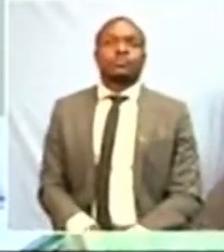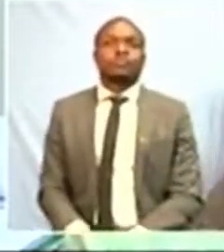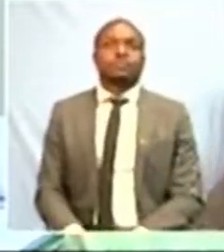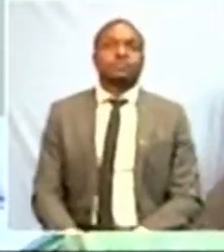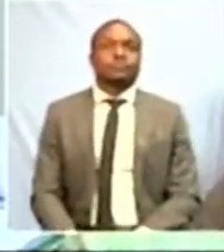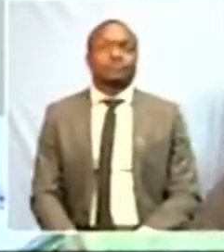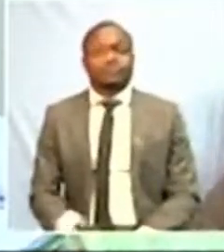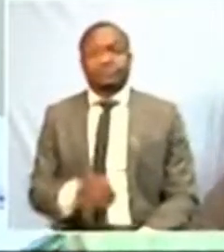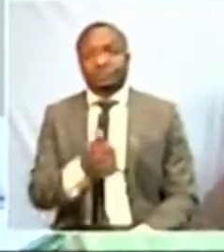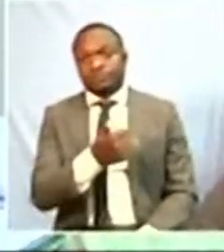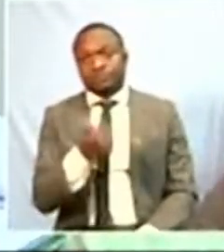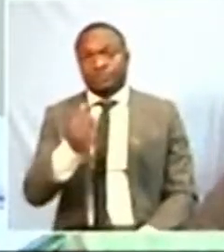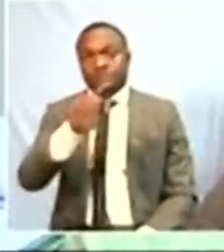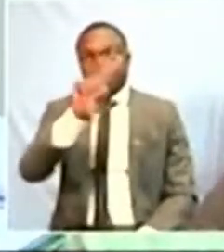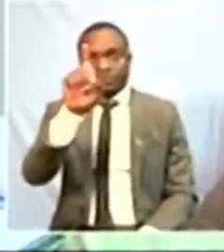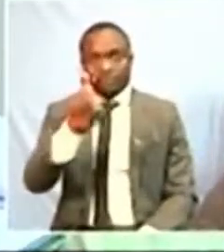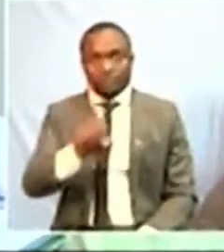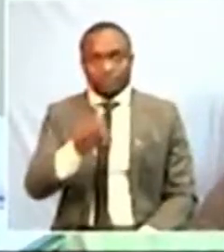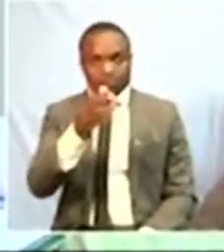Next question.